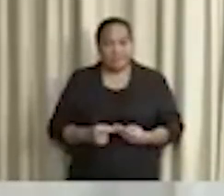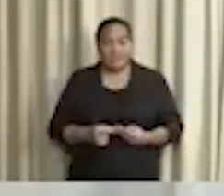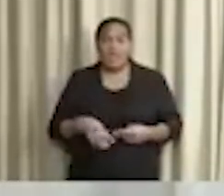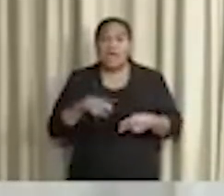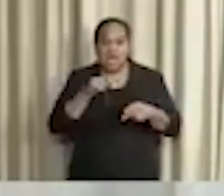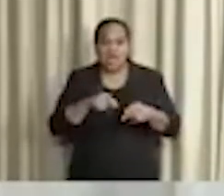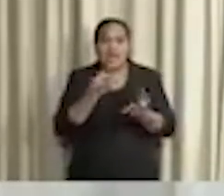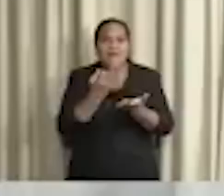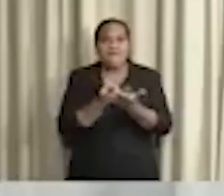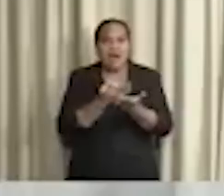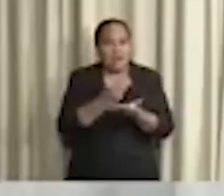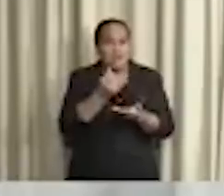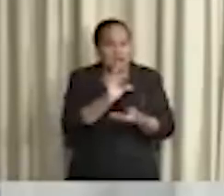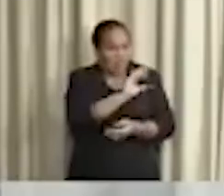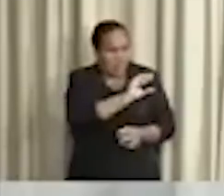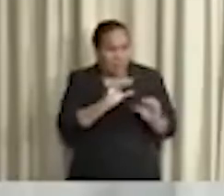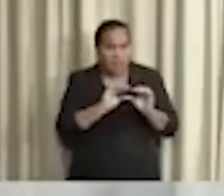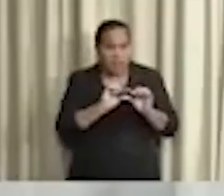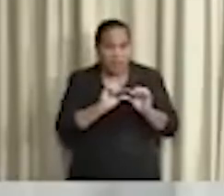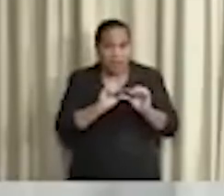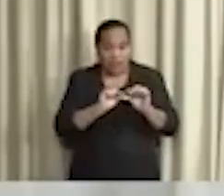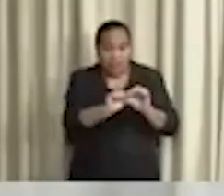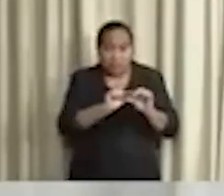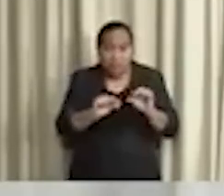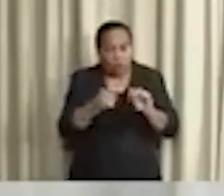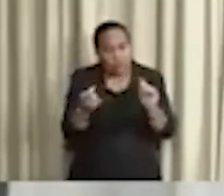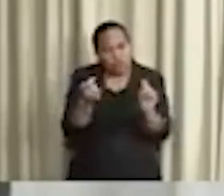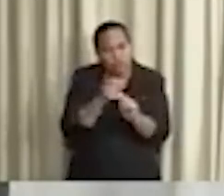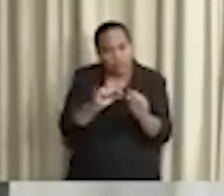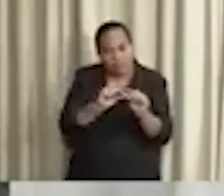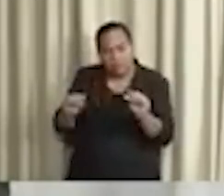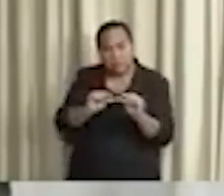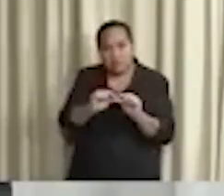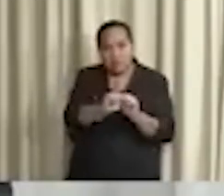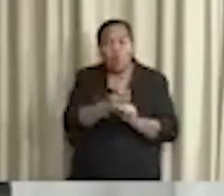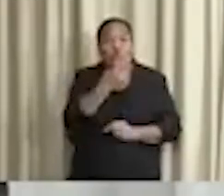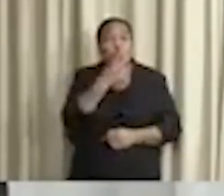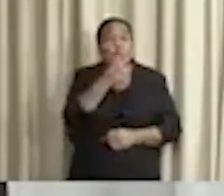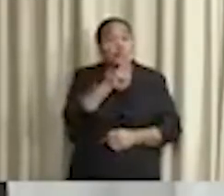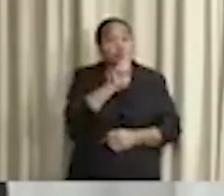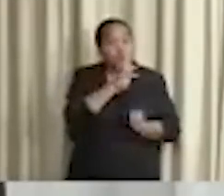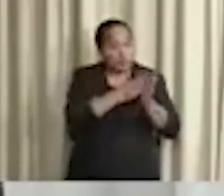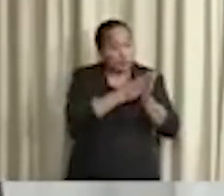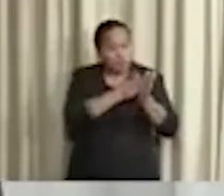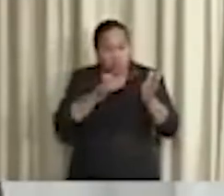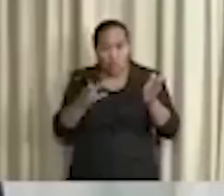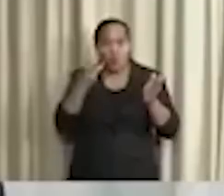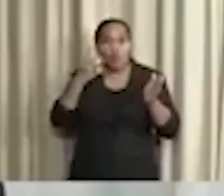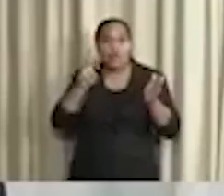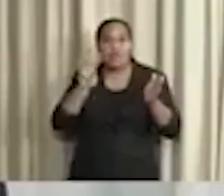redeployment of funds within the 2022 to 2023 national